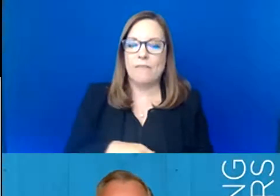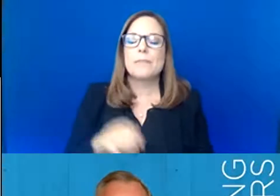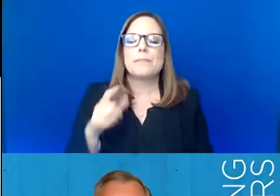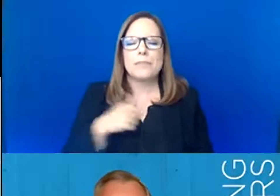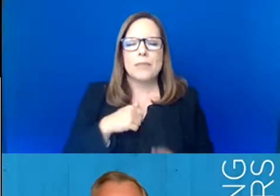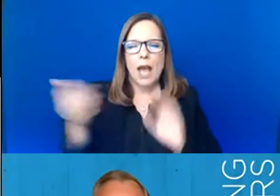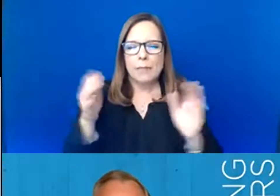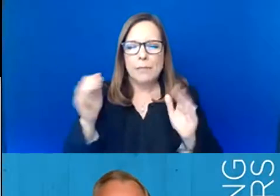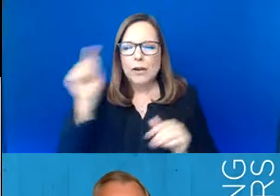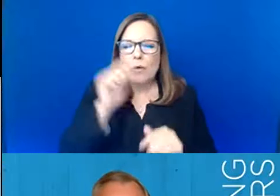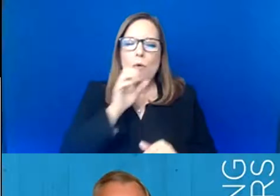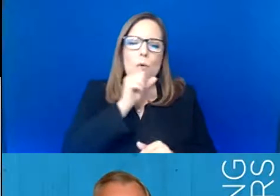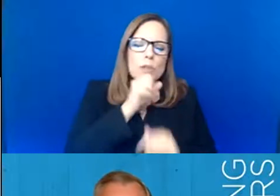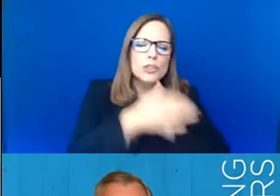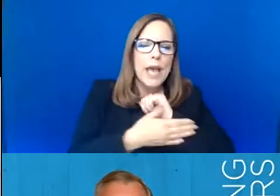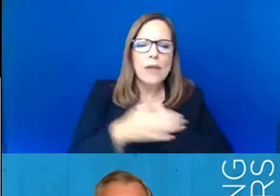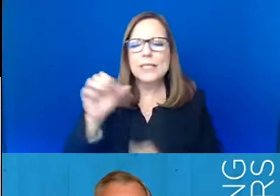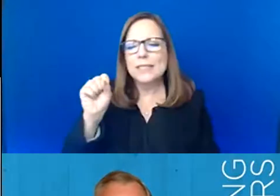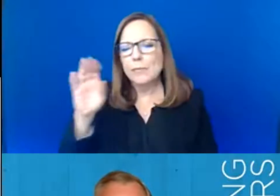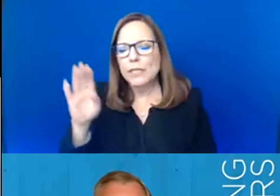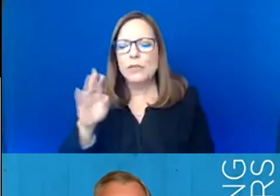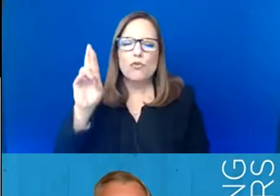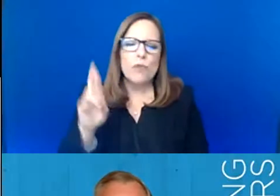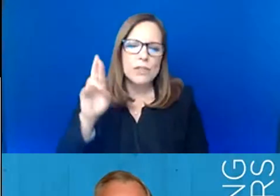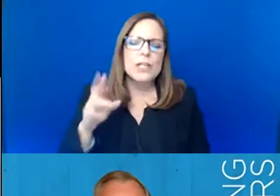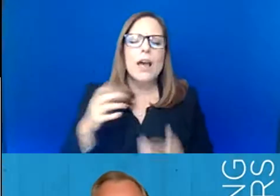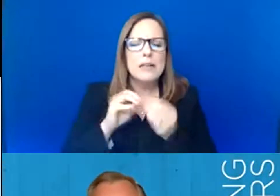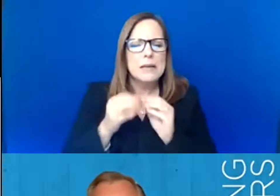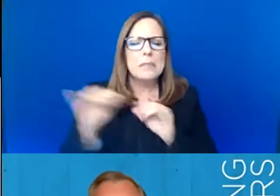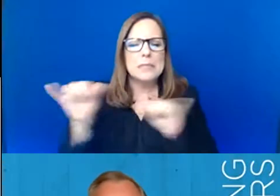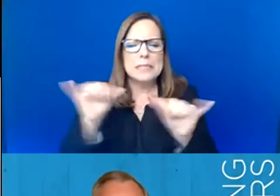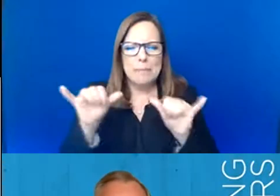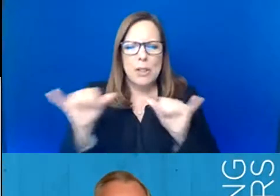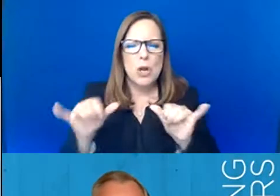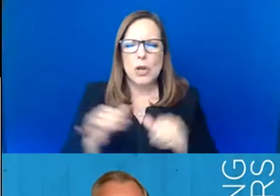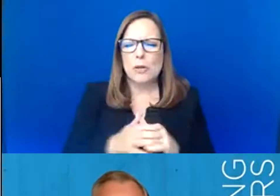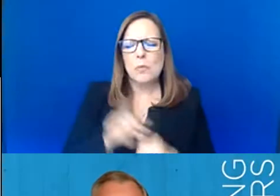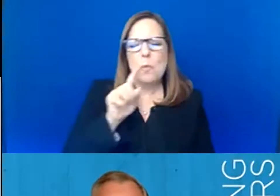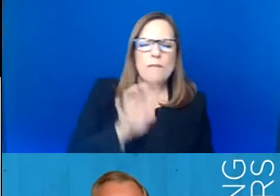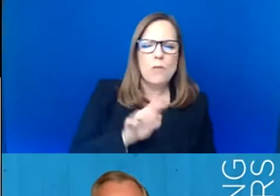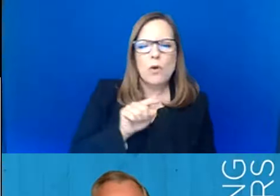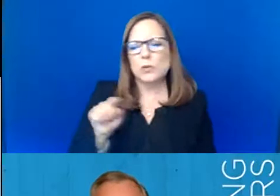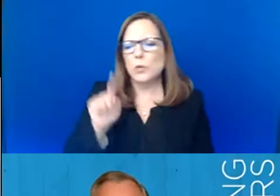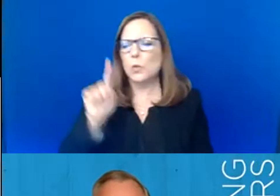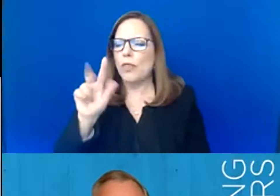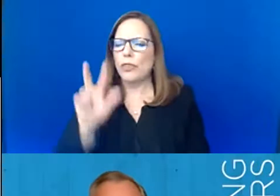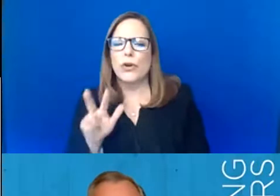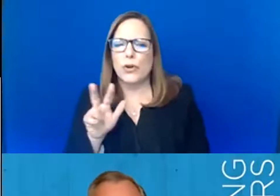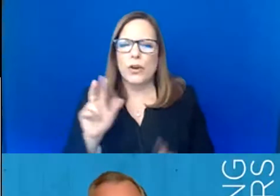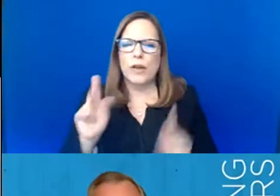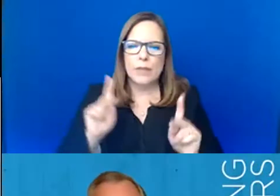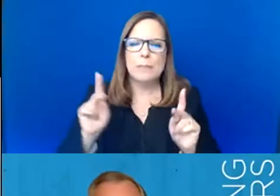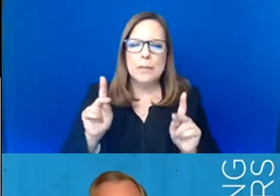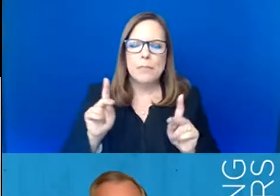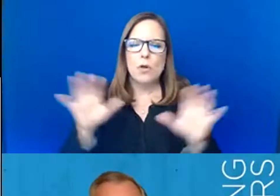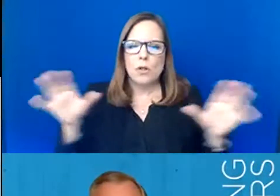Bernardino, Riverside, and the numbers are the same. You're seeing anywhere from a quarter to a third. If you look at San Francisco,